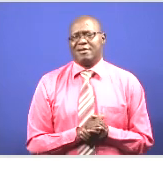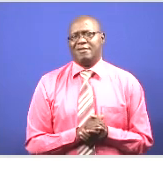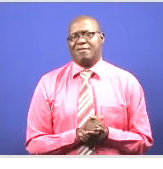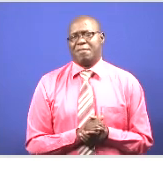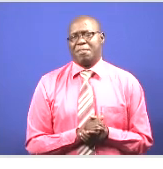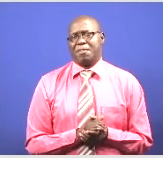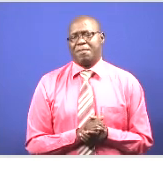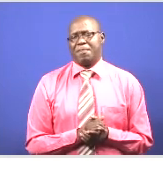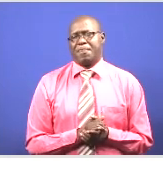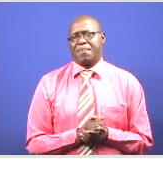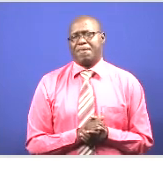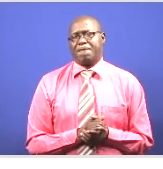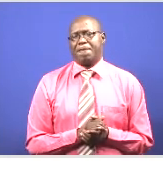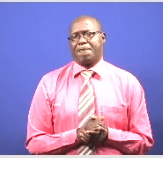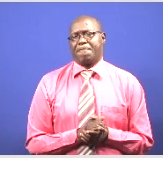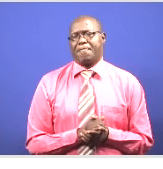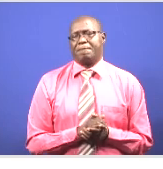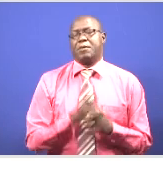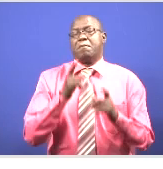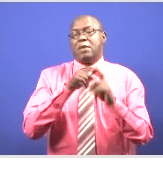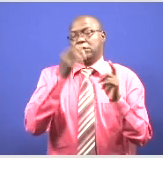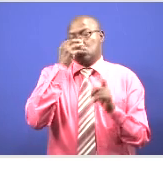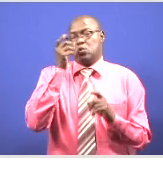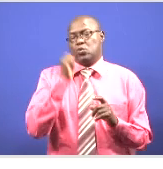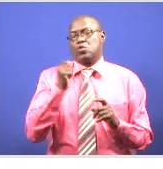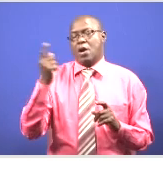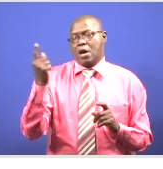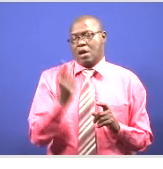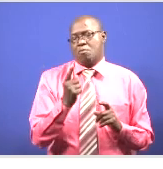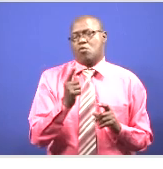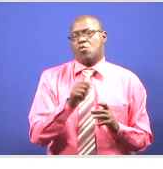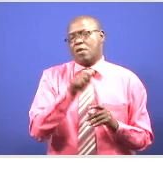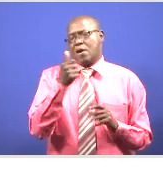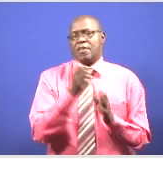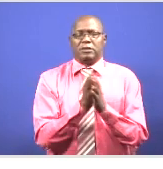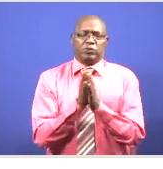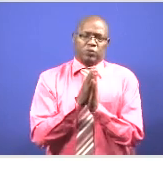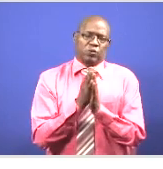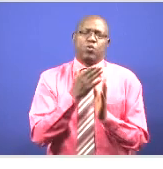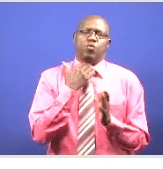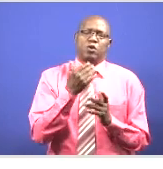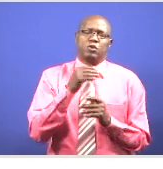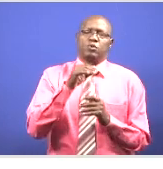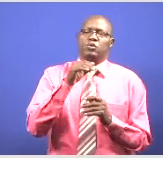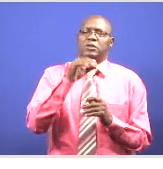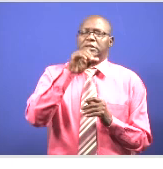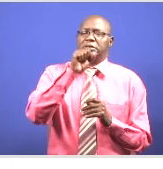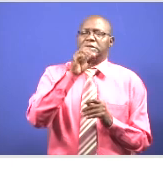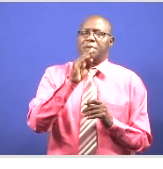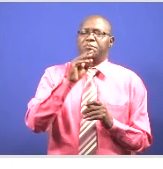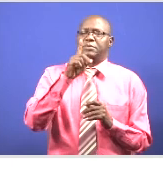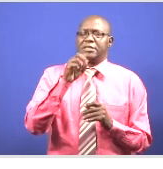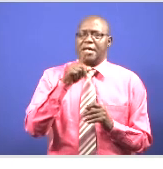Okay. But Ruto comes in with another narrative of we want to subsidize inputs. We